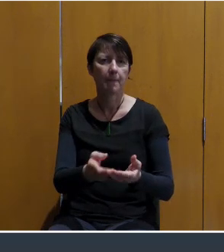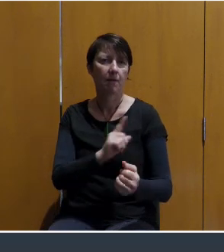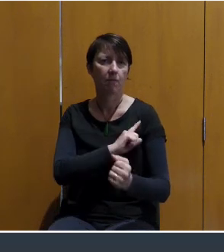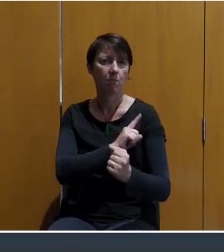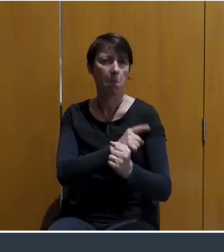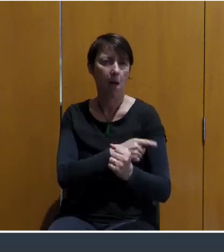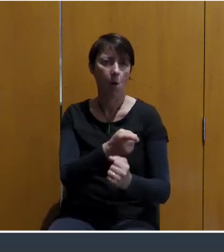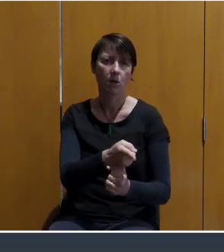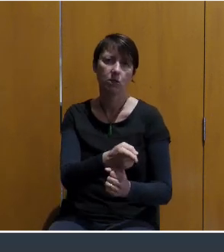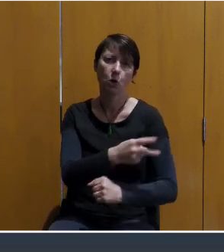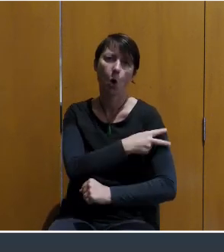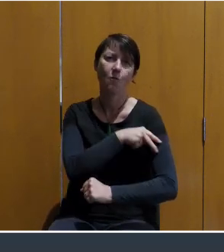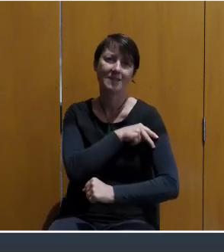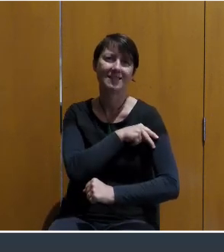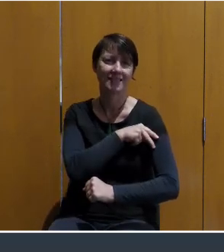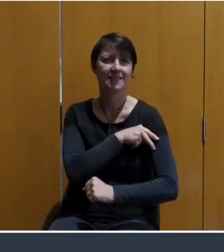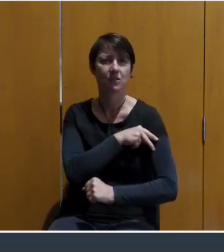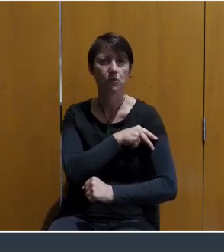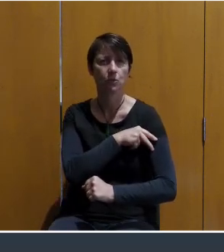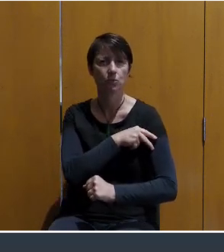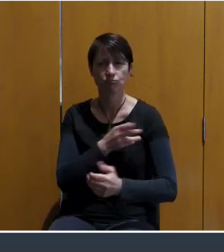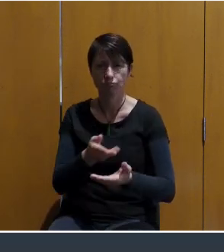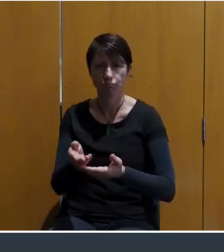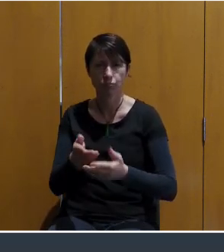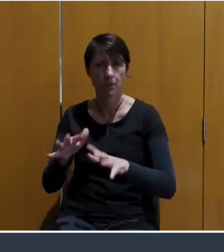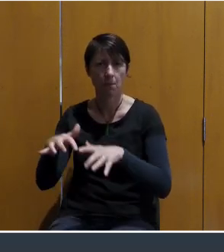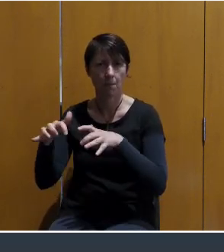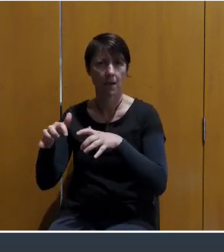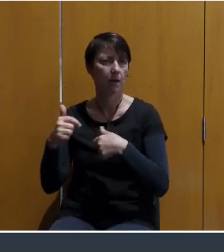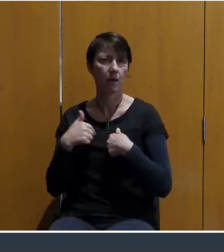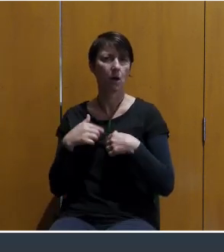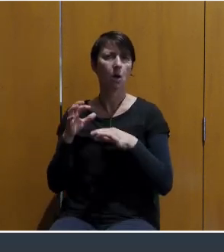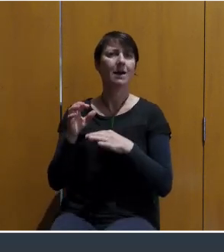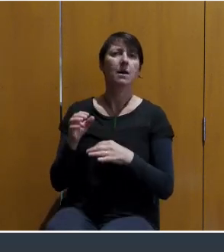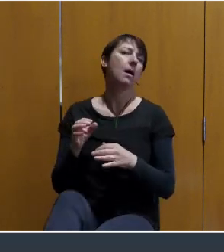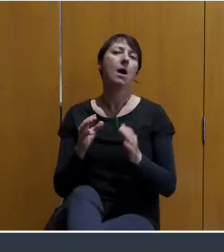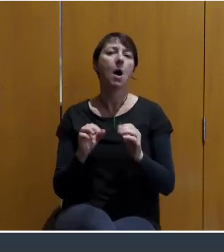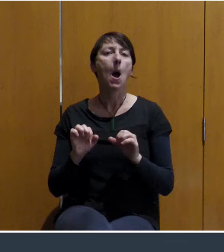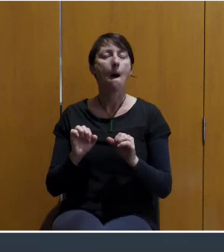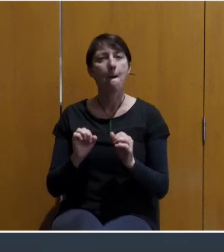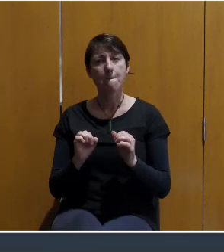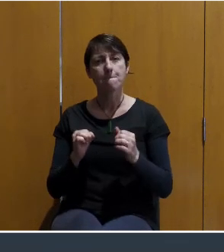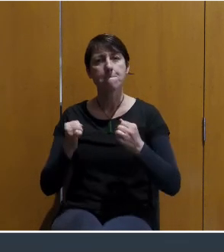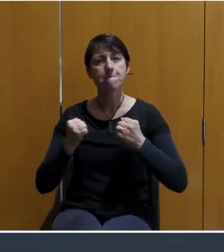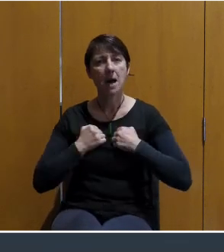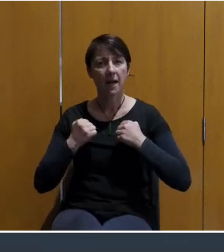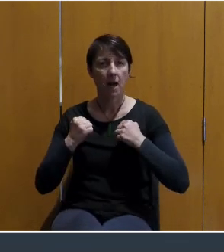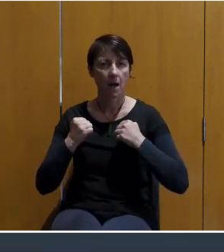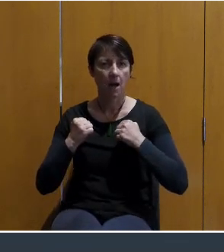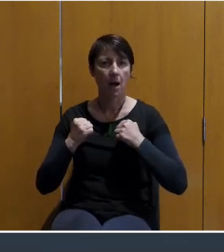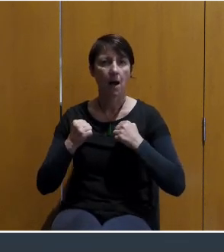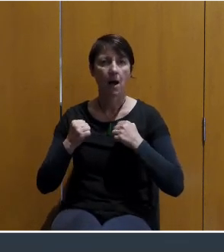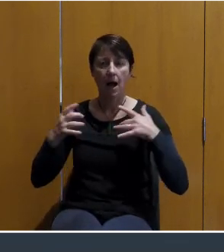Now, we didn't get a submission from Mana Ahriri, but I'm wondering with their very special relationship with the estuary in